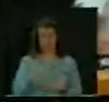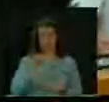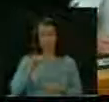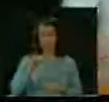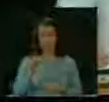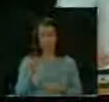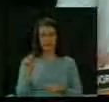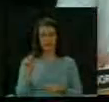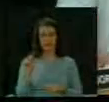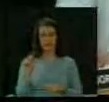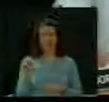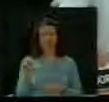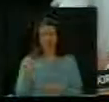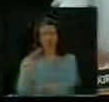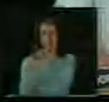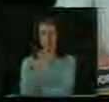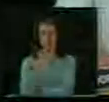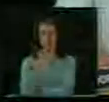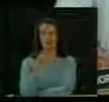9th. Ready to vote.